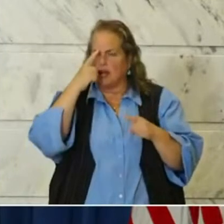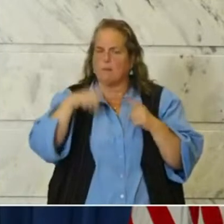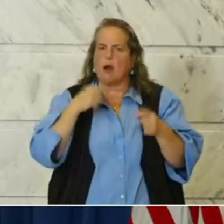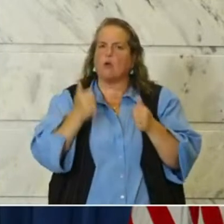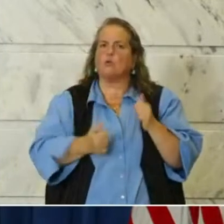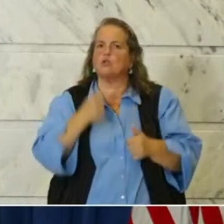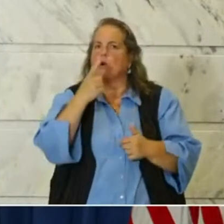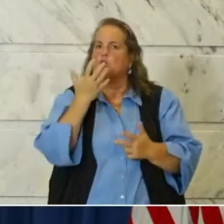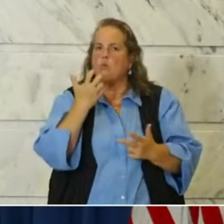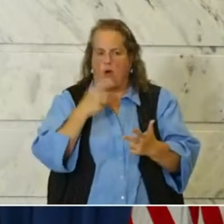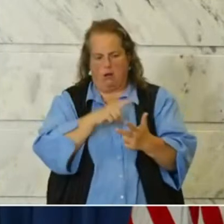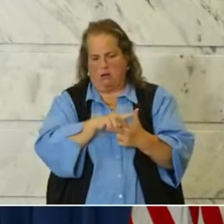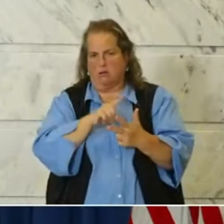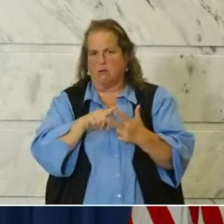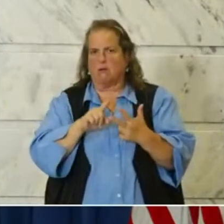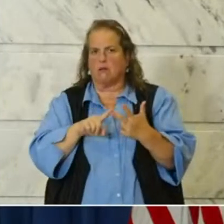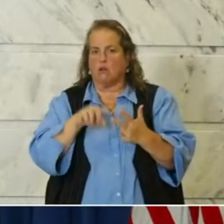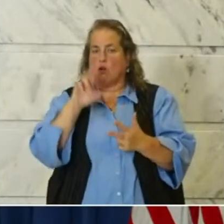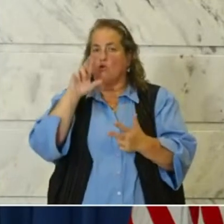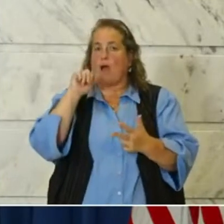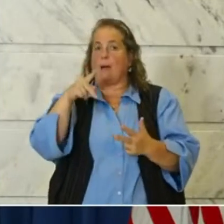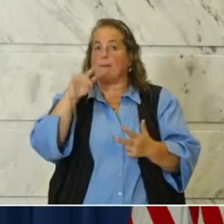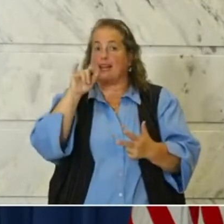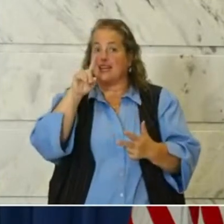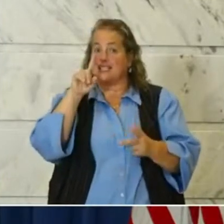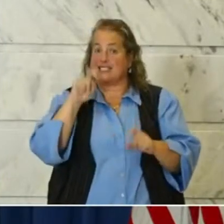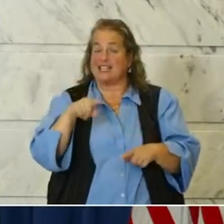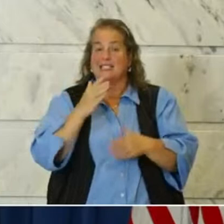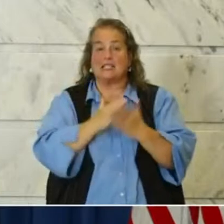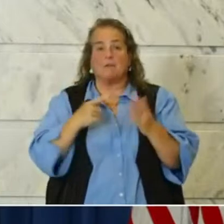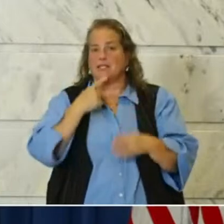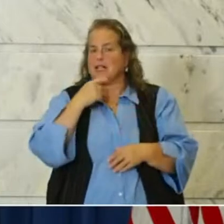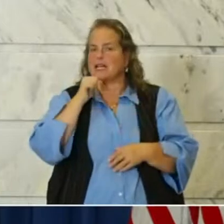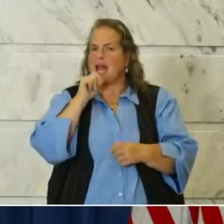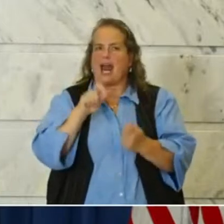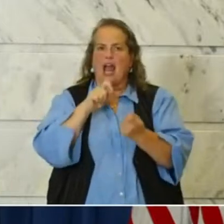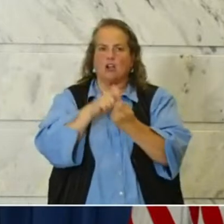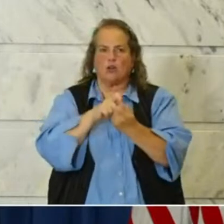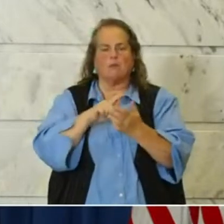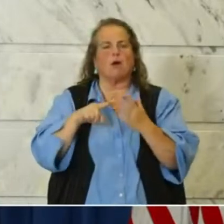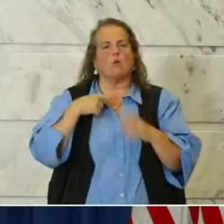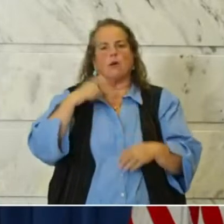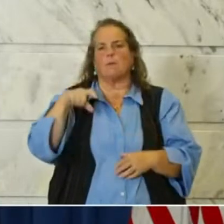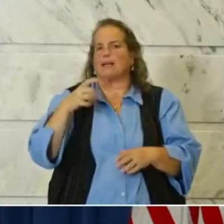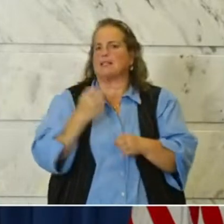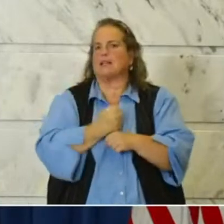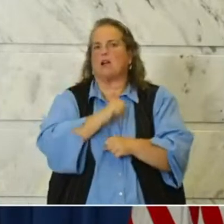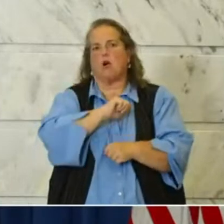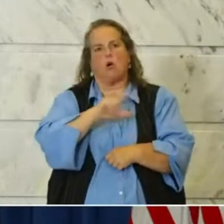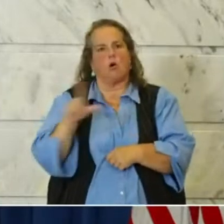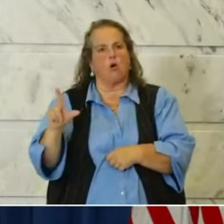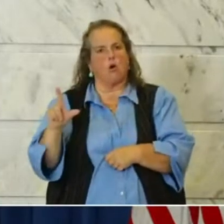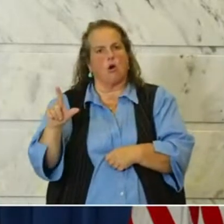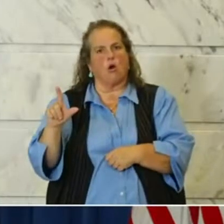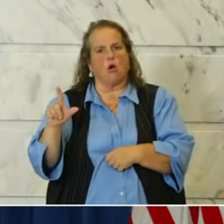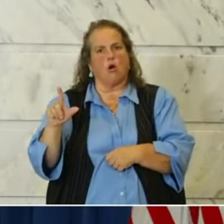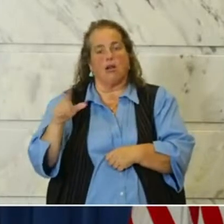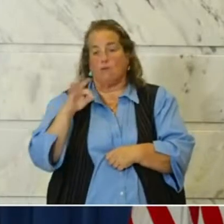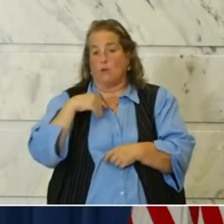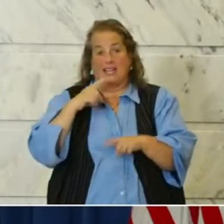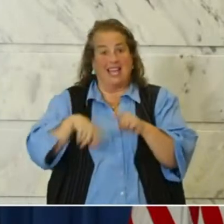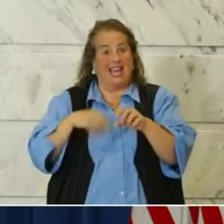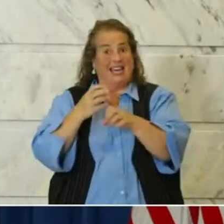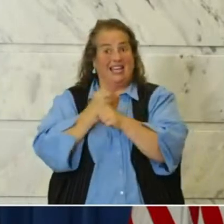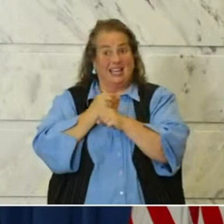get. Obviously, some of the rapid tests aren't as accurate as some of the others, but we got to get it all down. If you can't get it really within 72